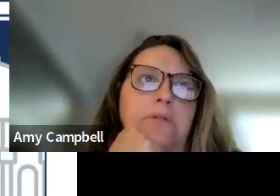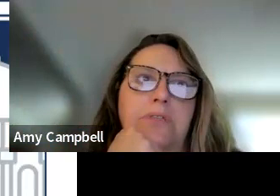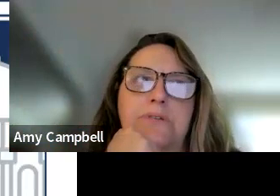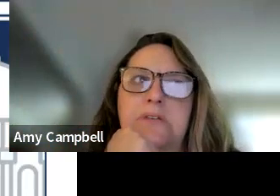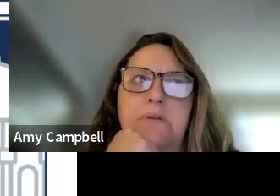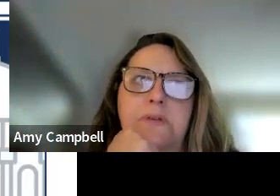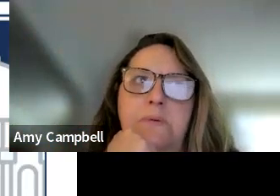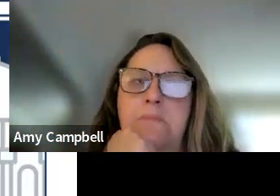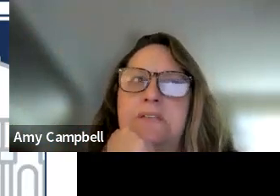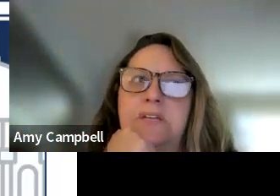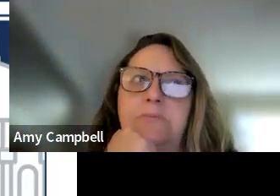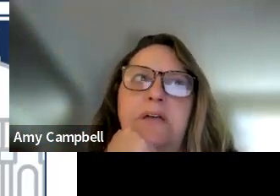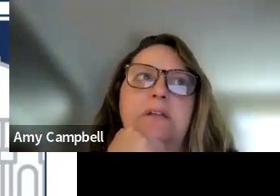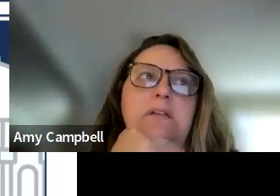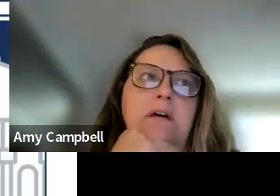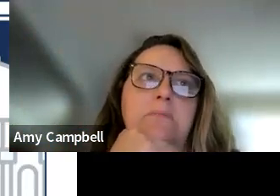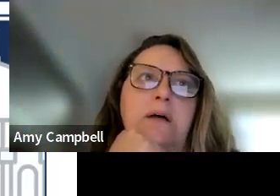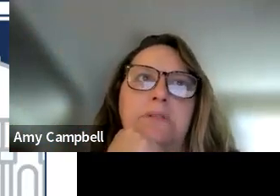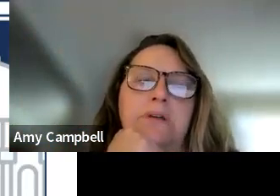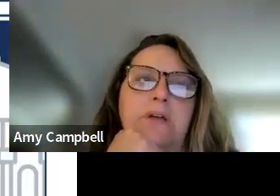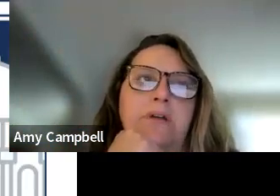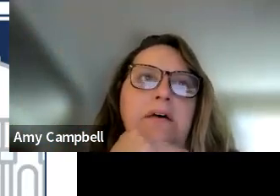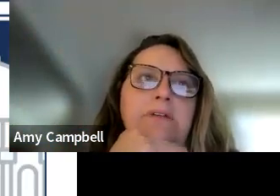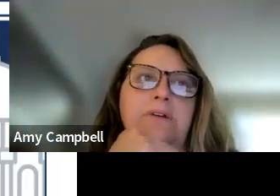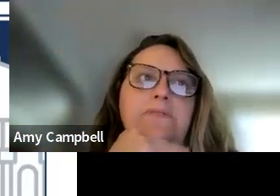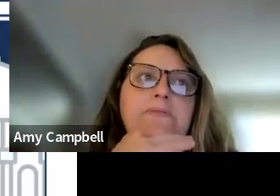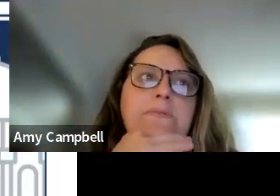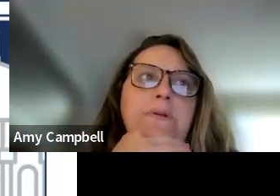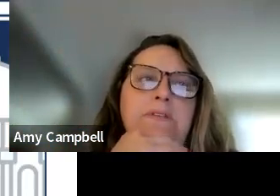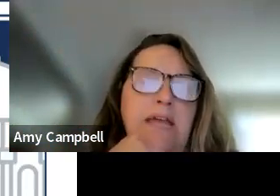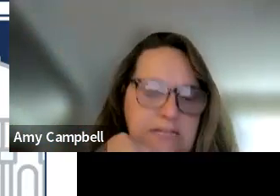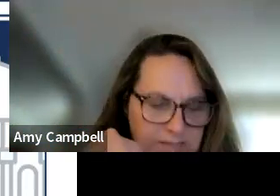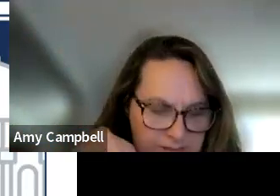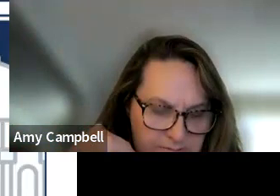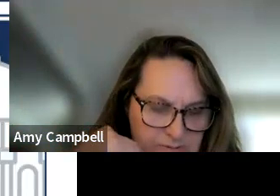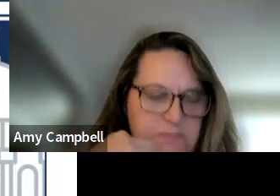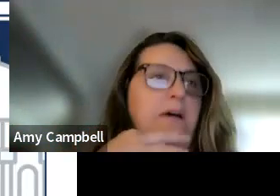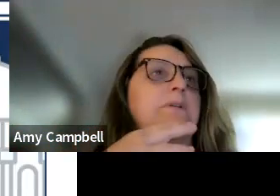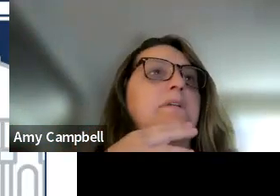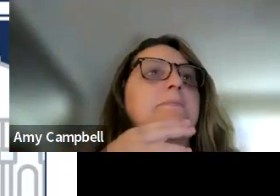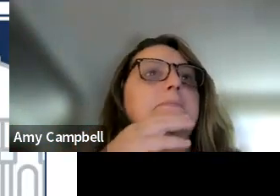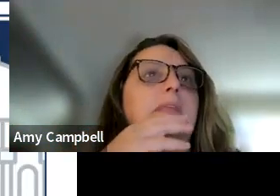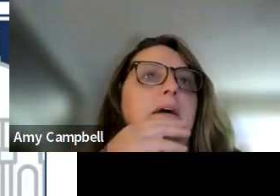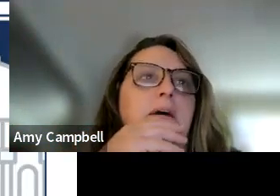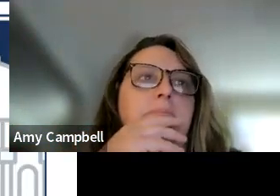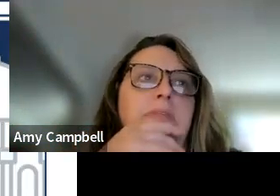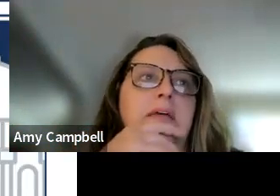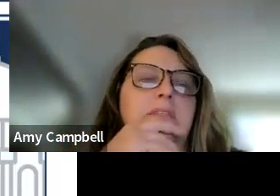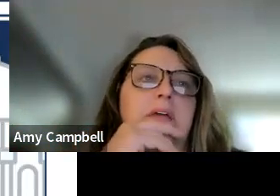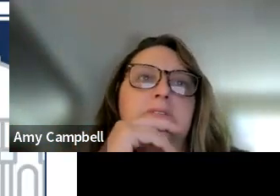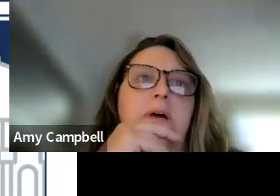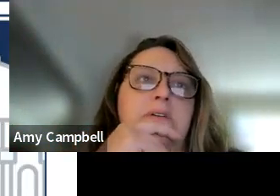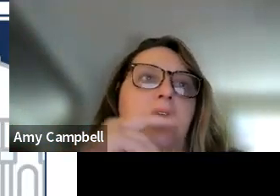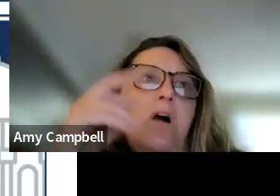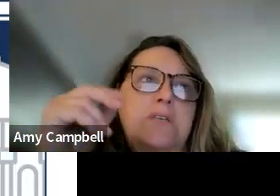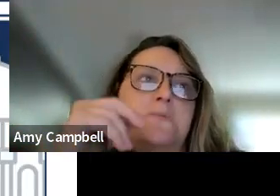I will look those up if you want me to, but I would look on our calendar for the dates. I thought I wrote them down.